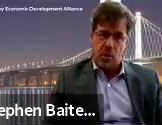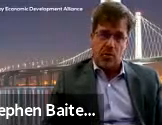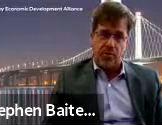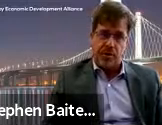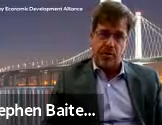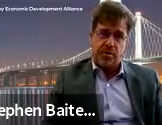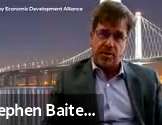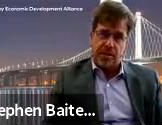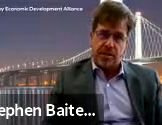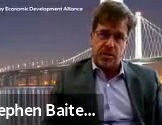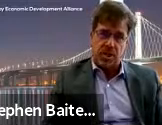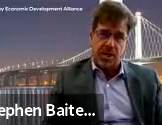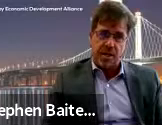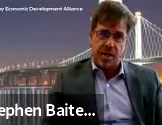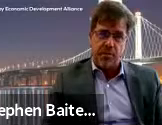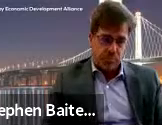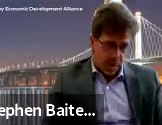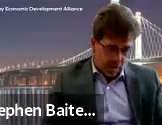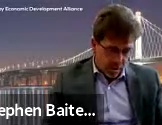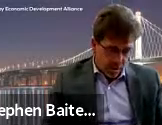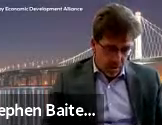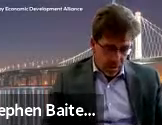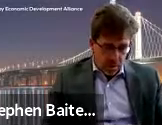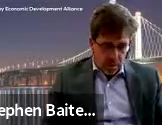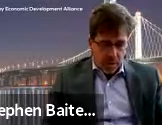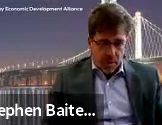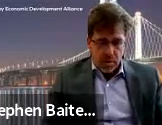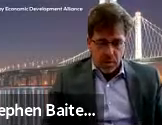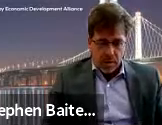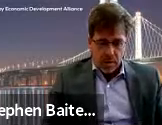to give you an overview of tonight's agenda.